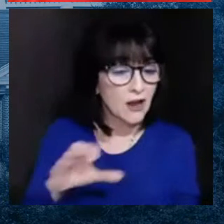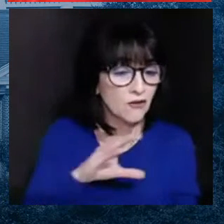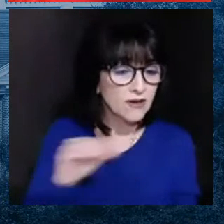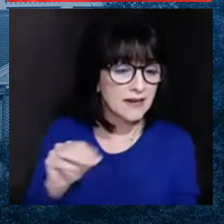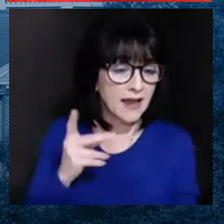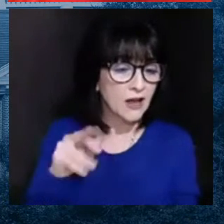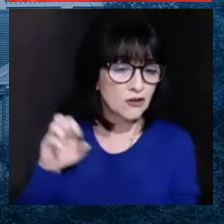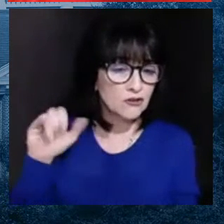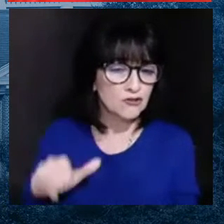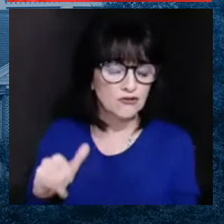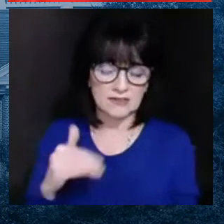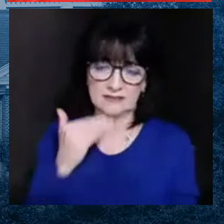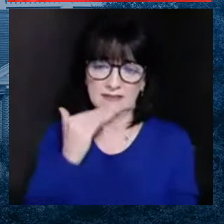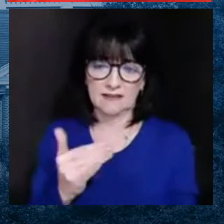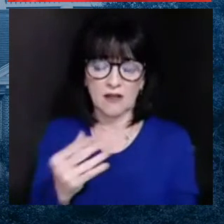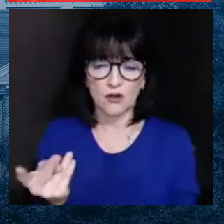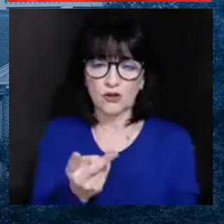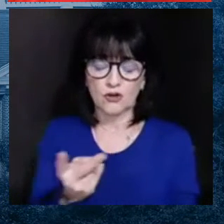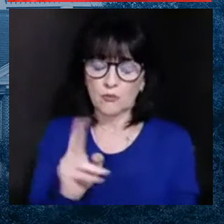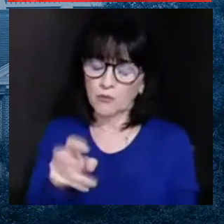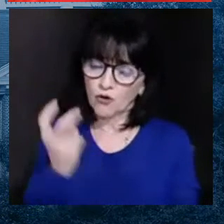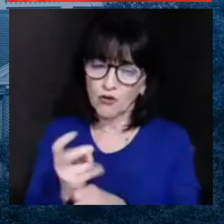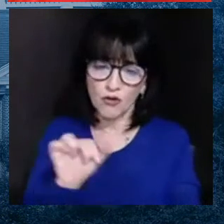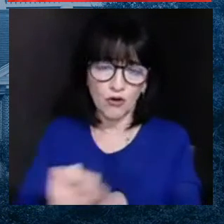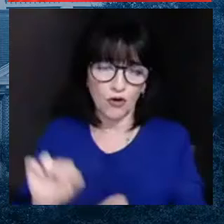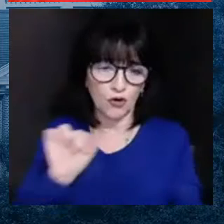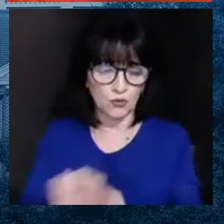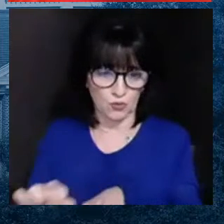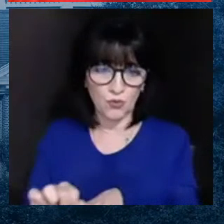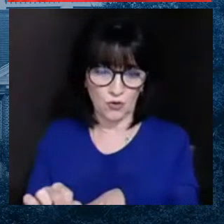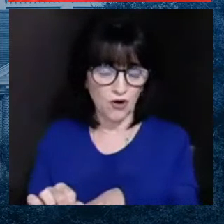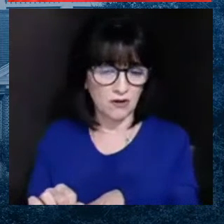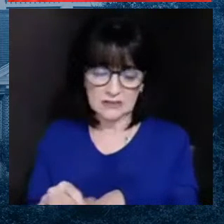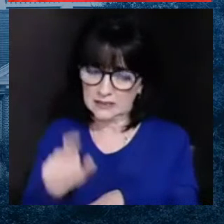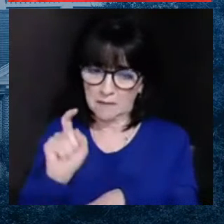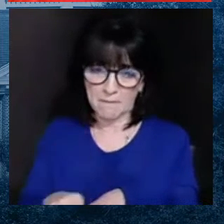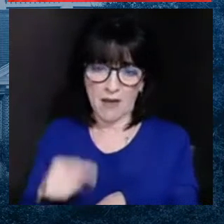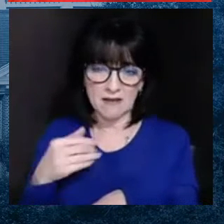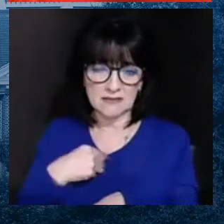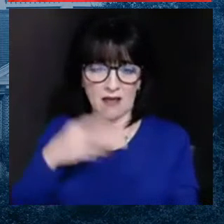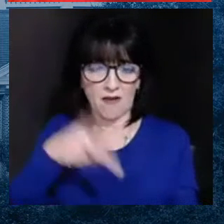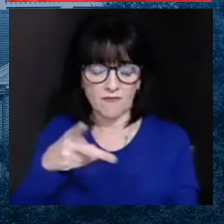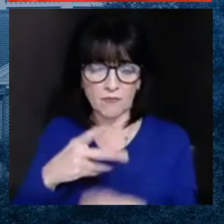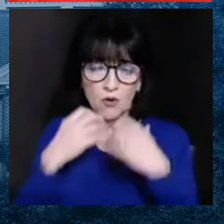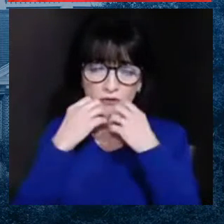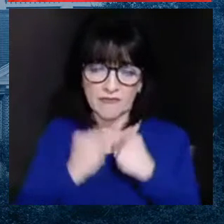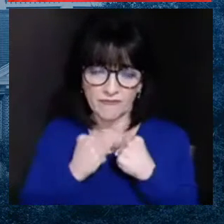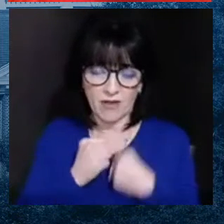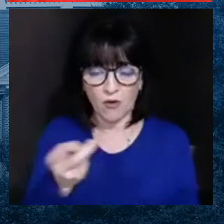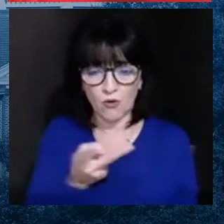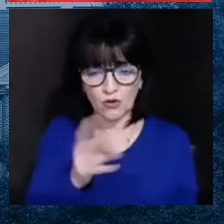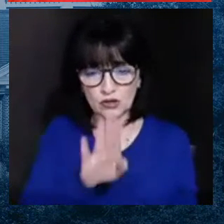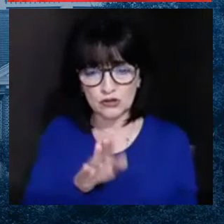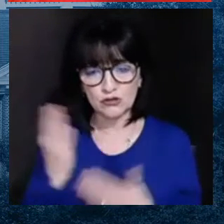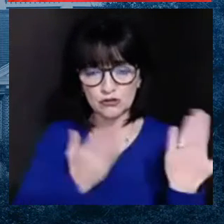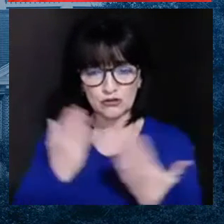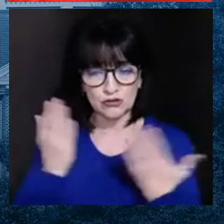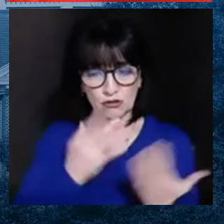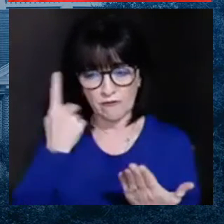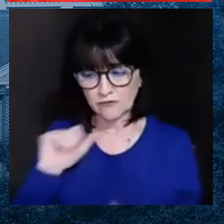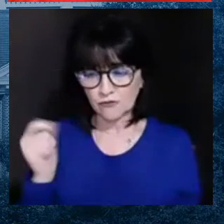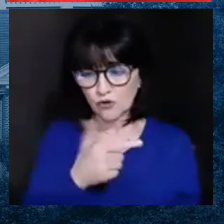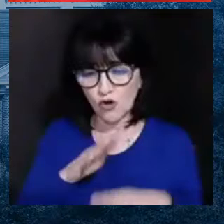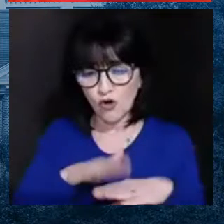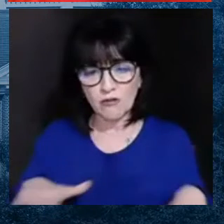children in the state of Delaware. If it weren't for you, our children would not have the services that they need. So I've been in the